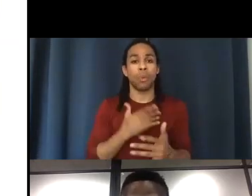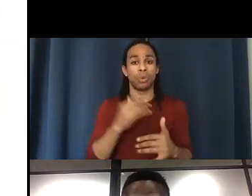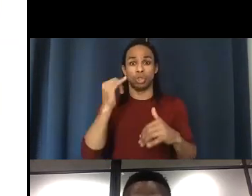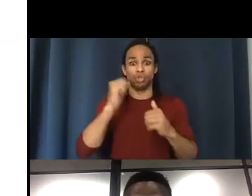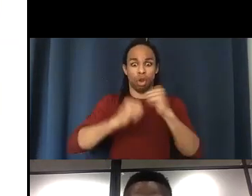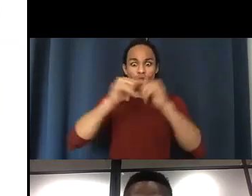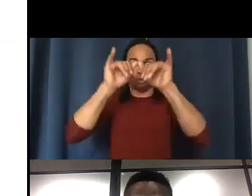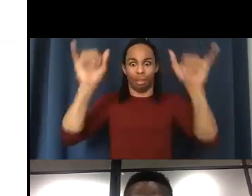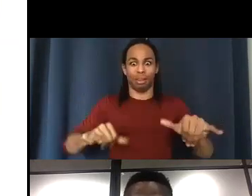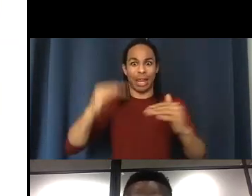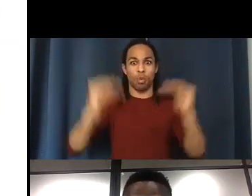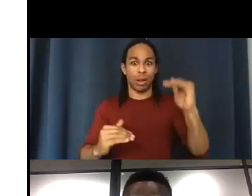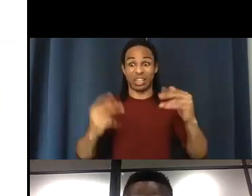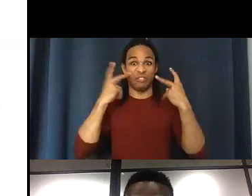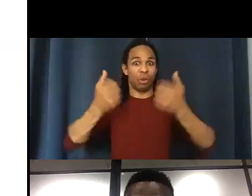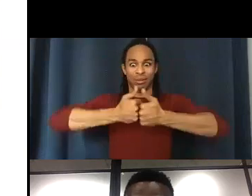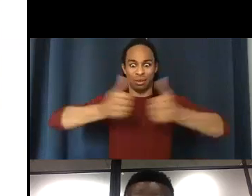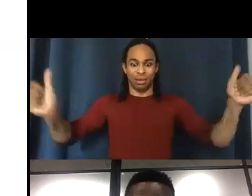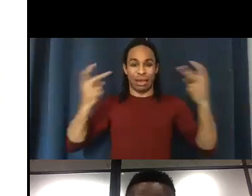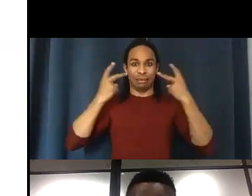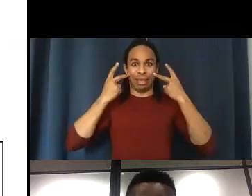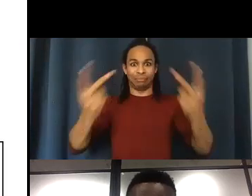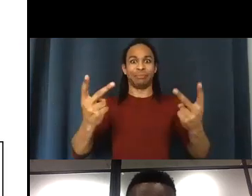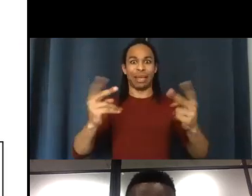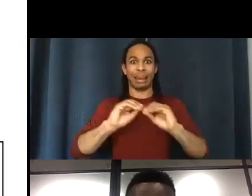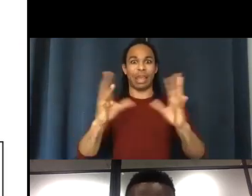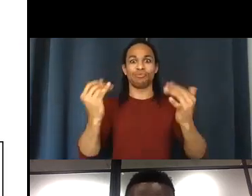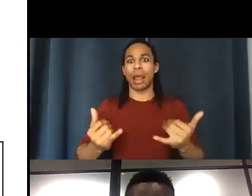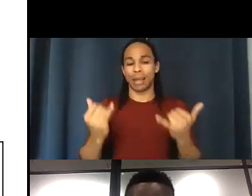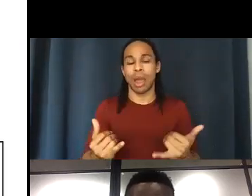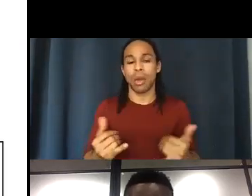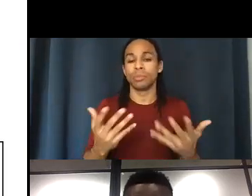continue challenging them. Thank you. Thank you very much.